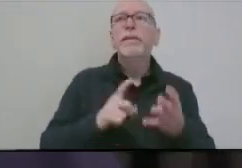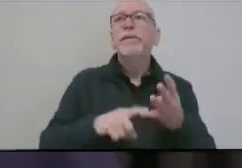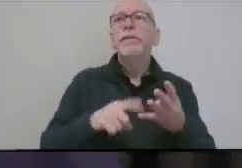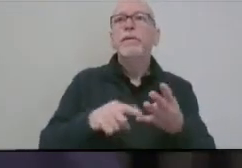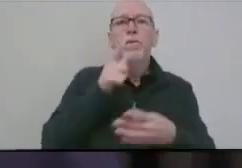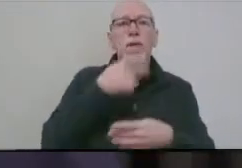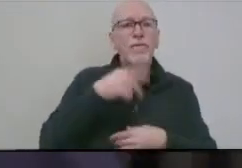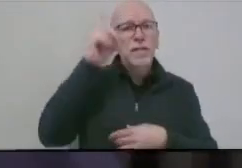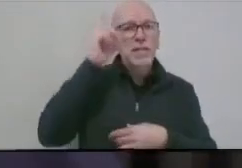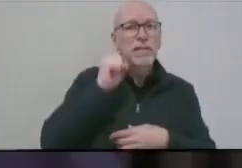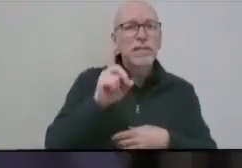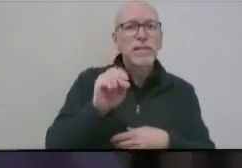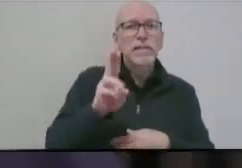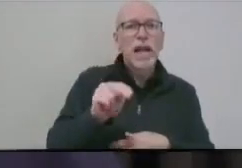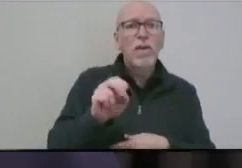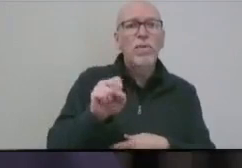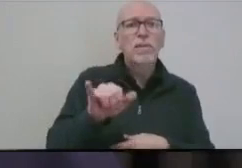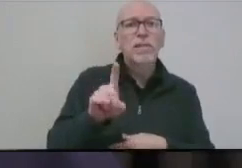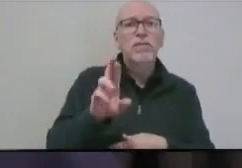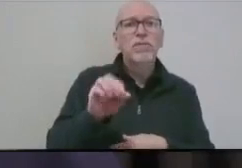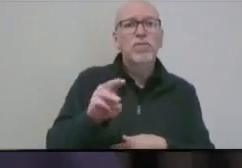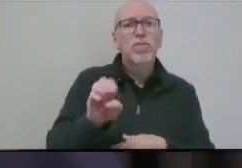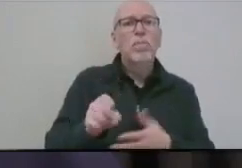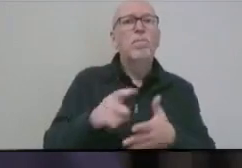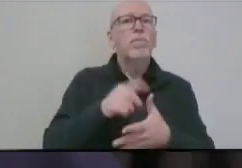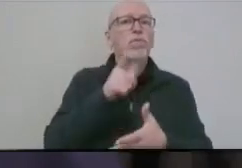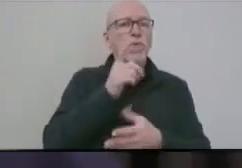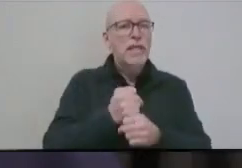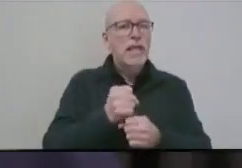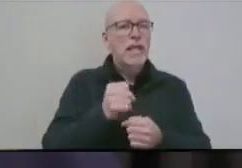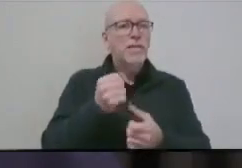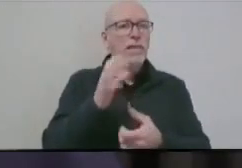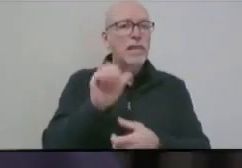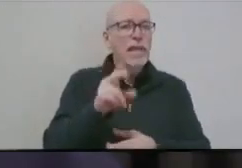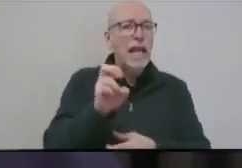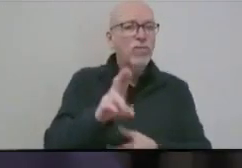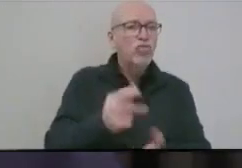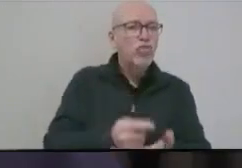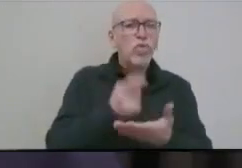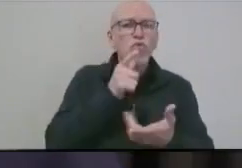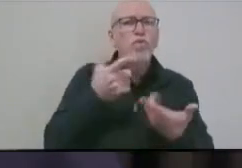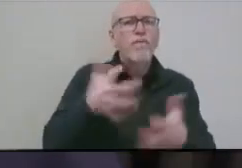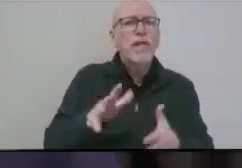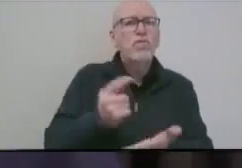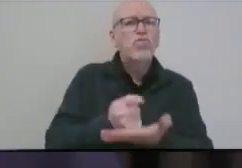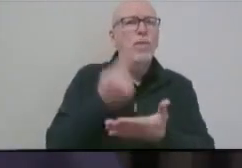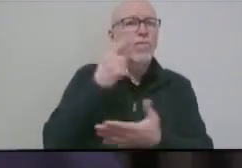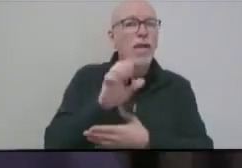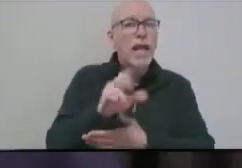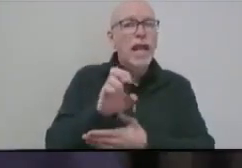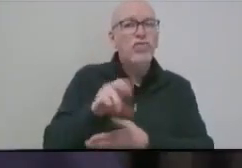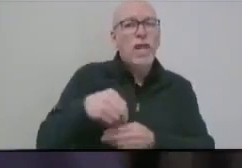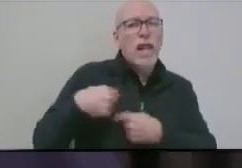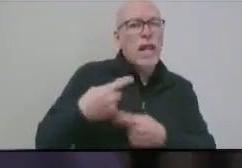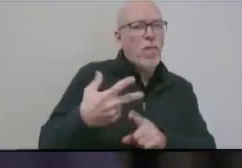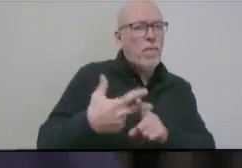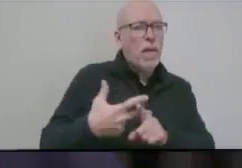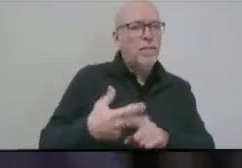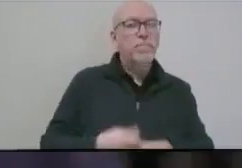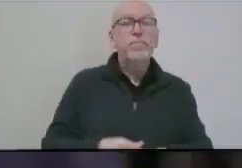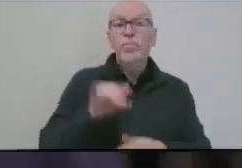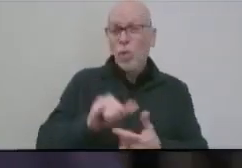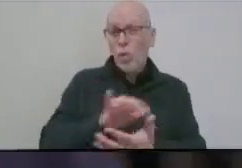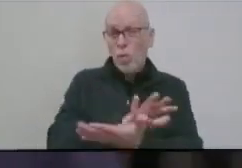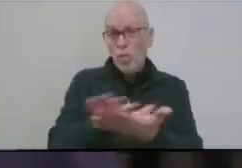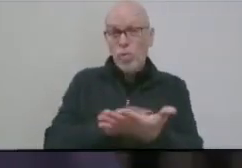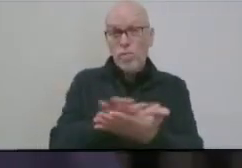syndrome, and people who are currently receiving treatment for cancer or have undergone treatment within the last 3 months. All these groups have increased risk